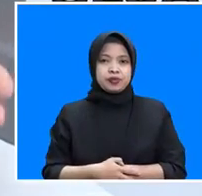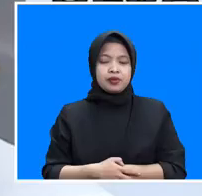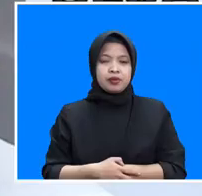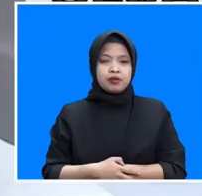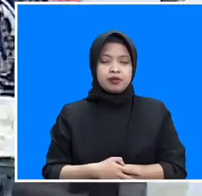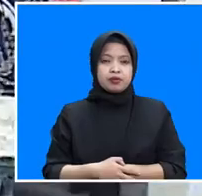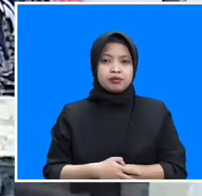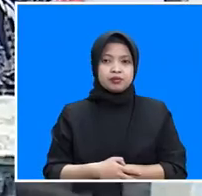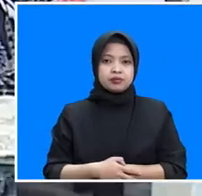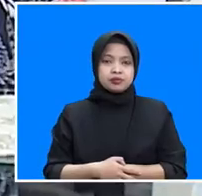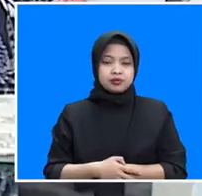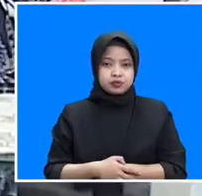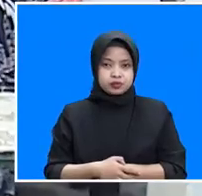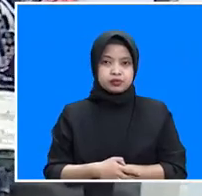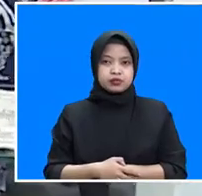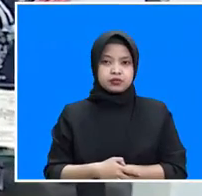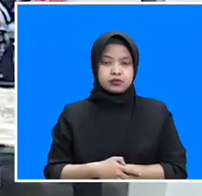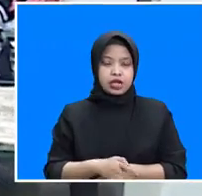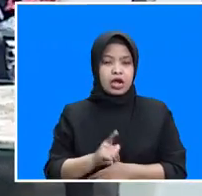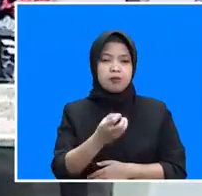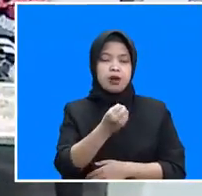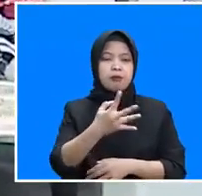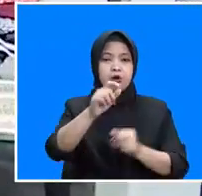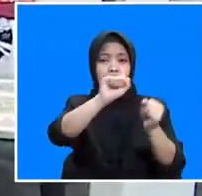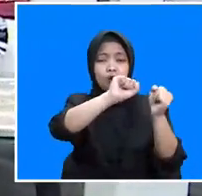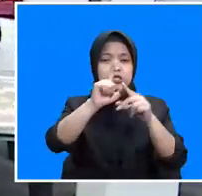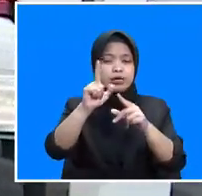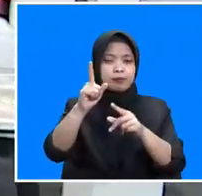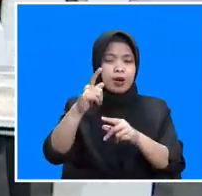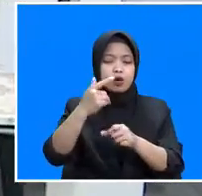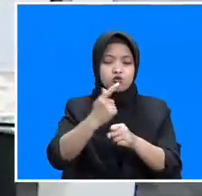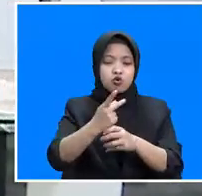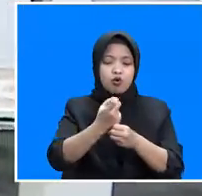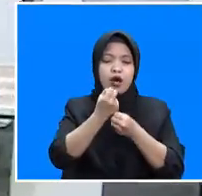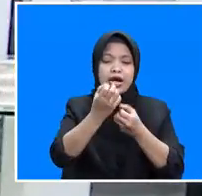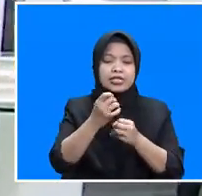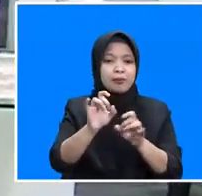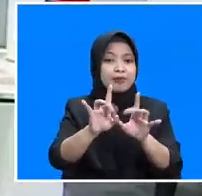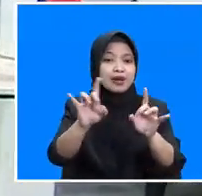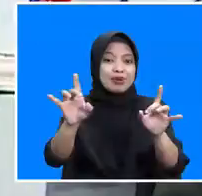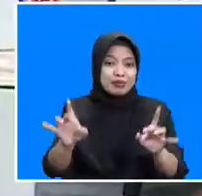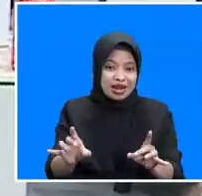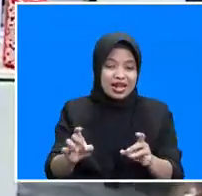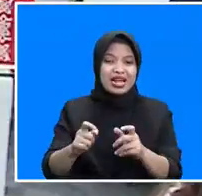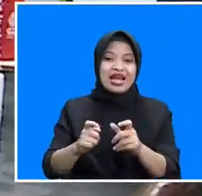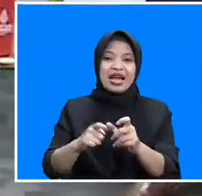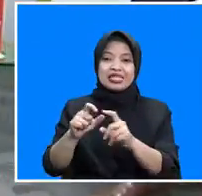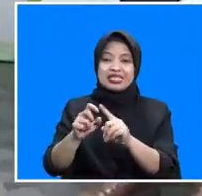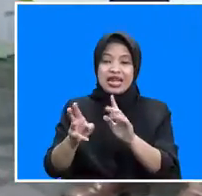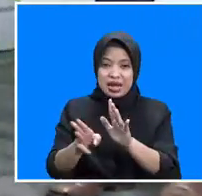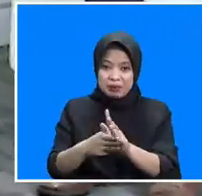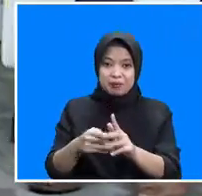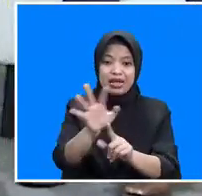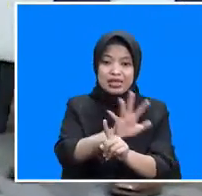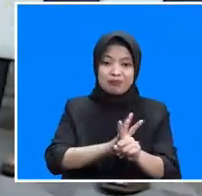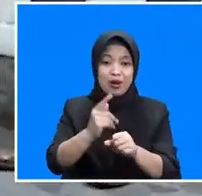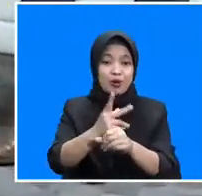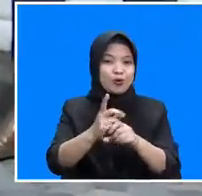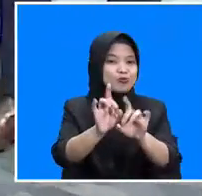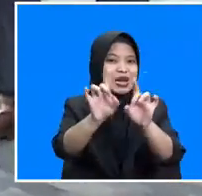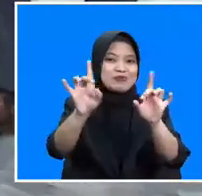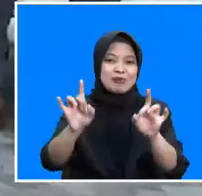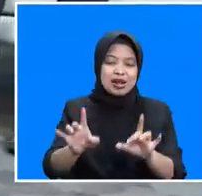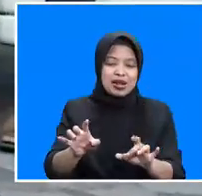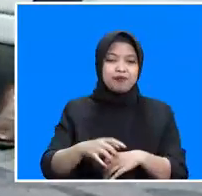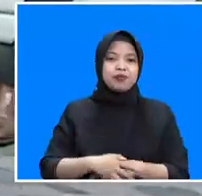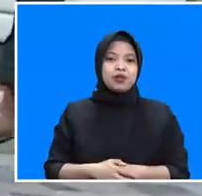different context. They will have different levels of resources that they can use. Teachers in very remote areas would